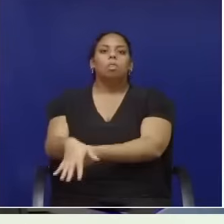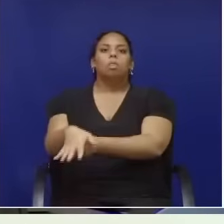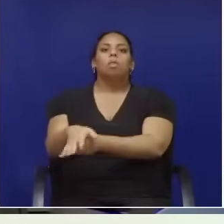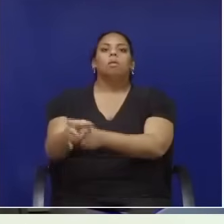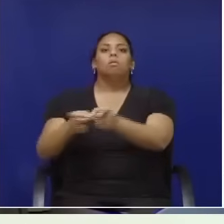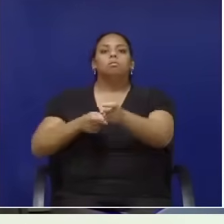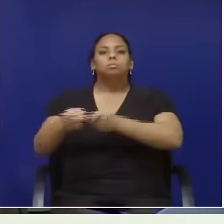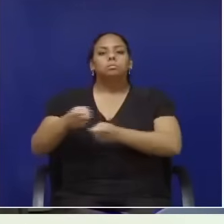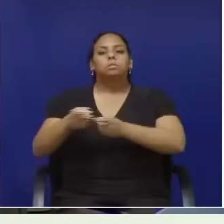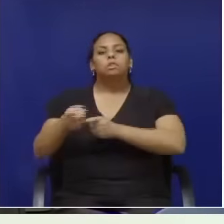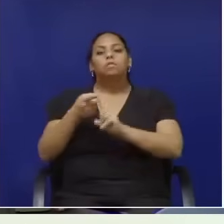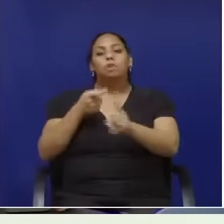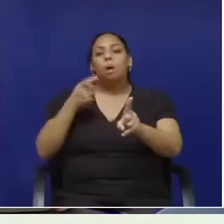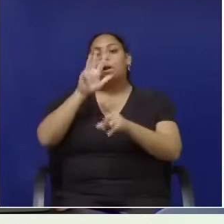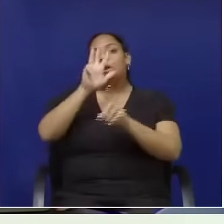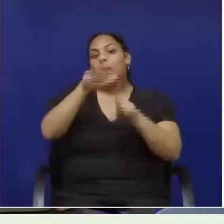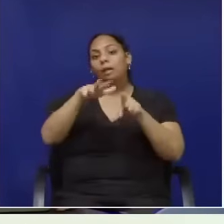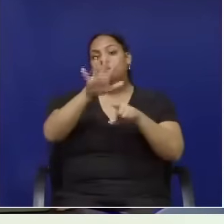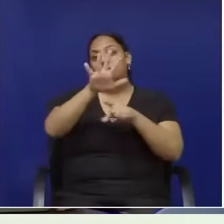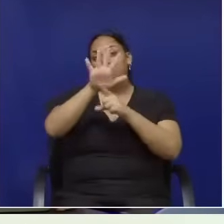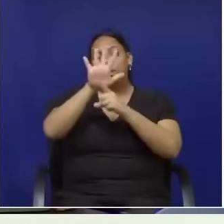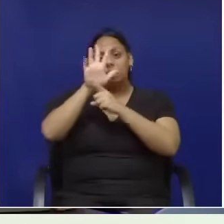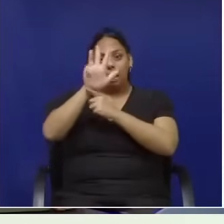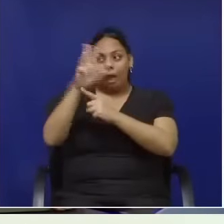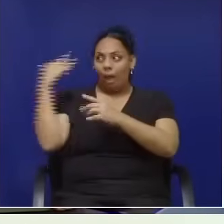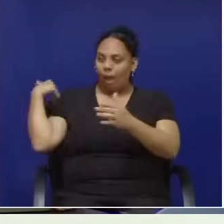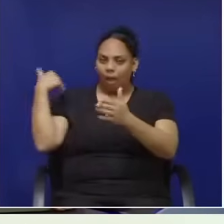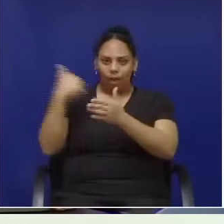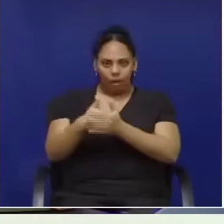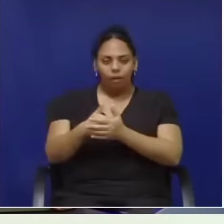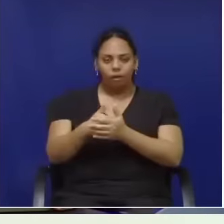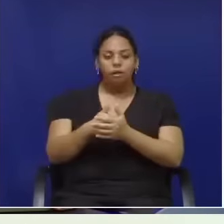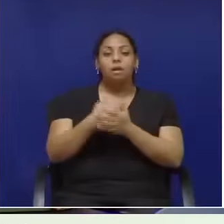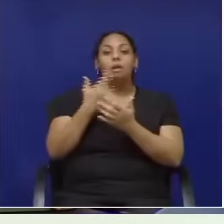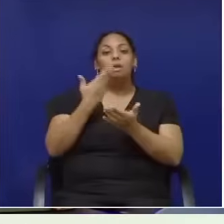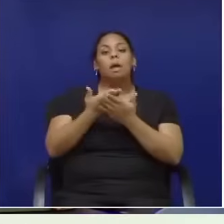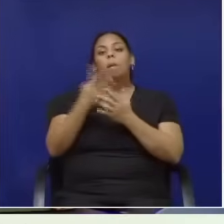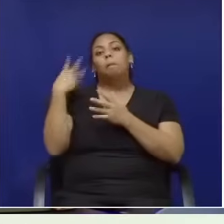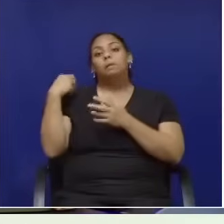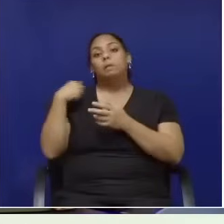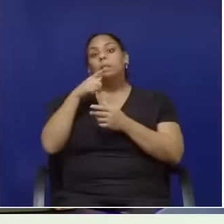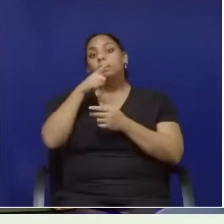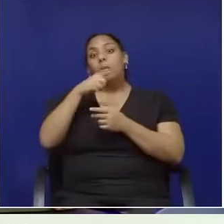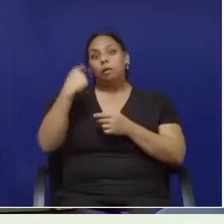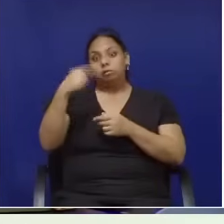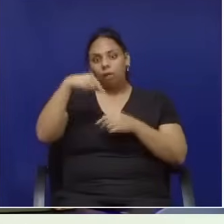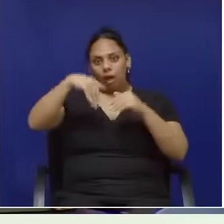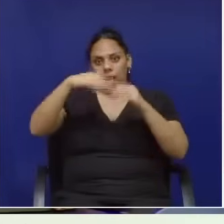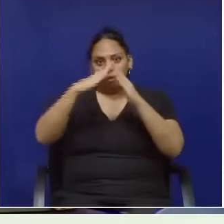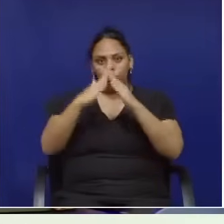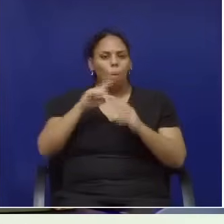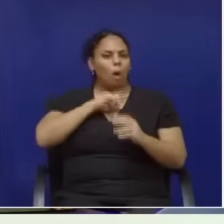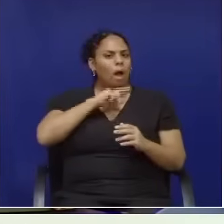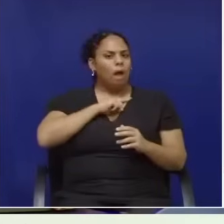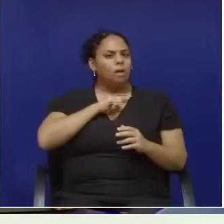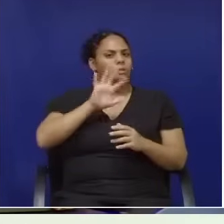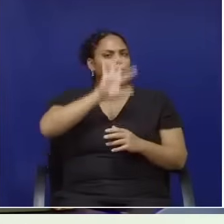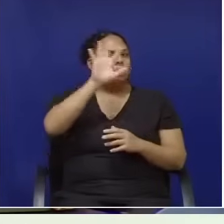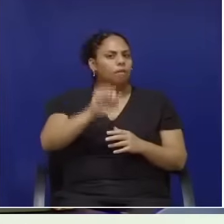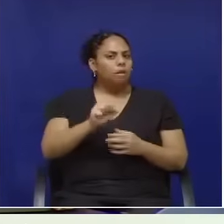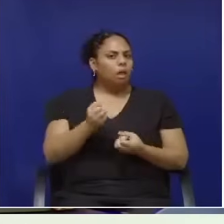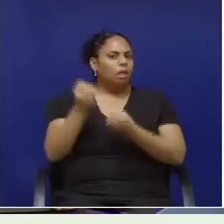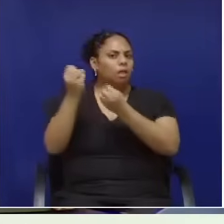been since 1959. Can the Minister tell this House why South Africa is providing aid to a